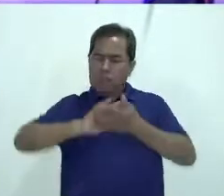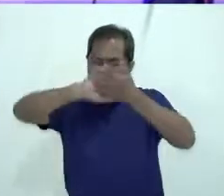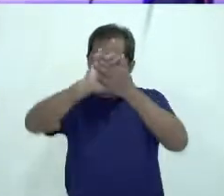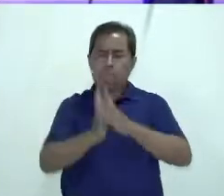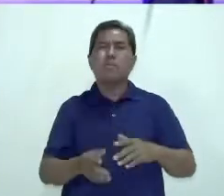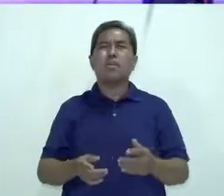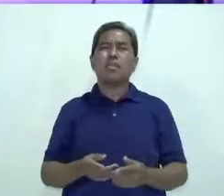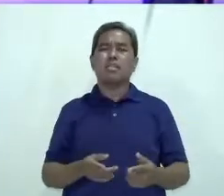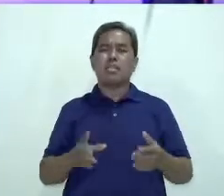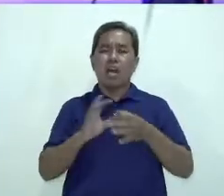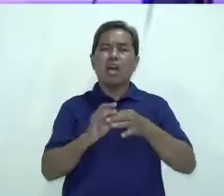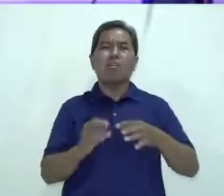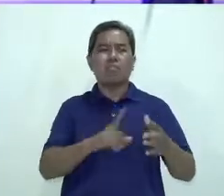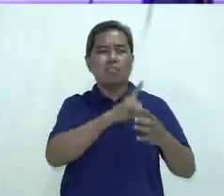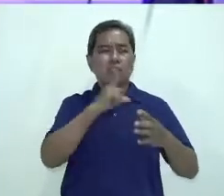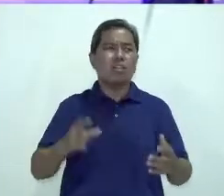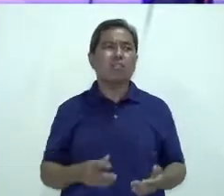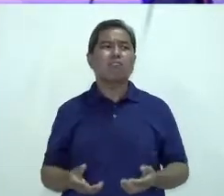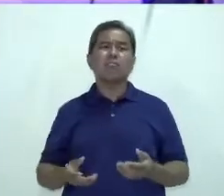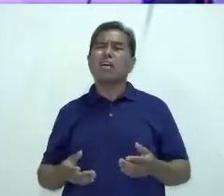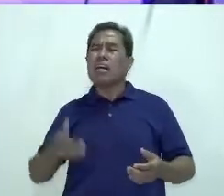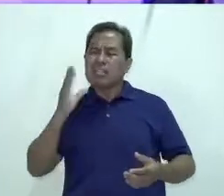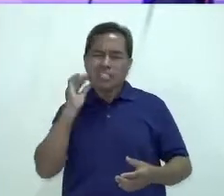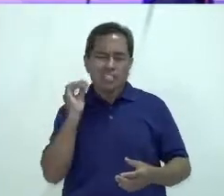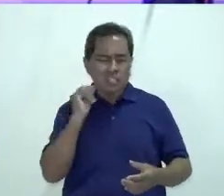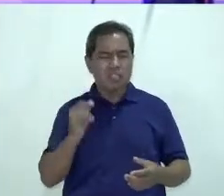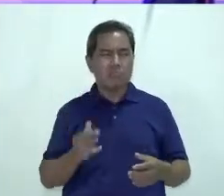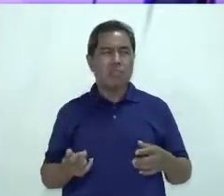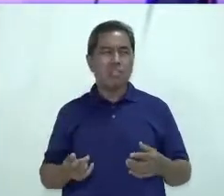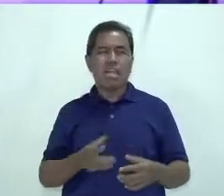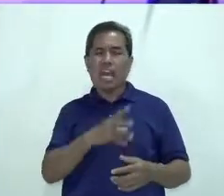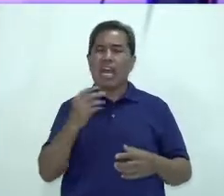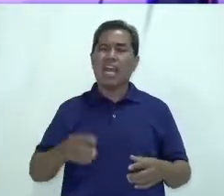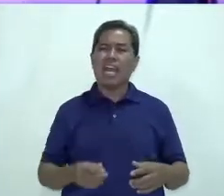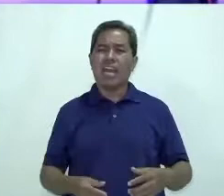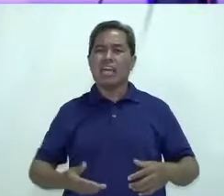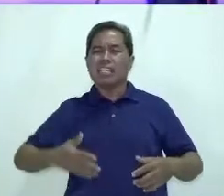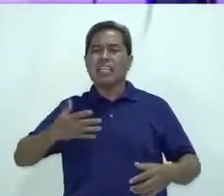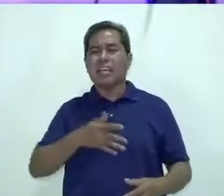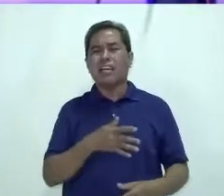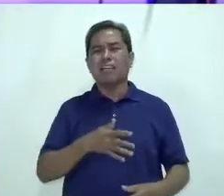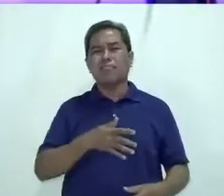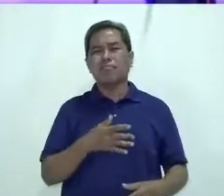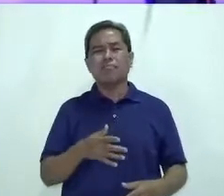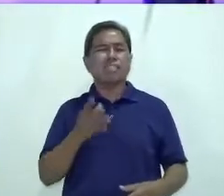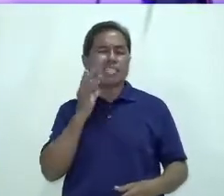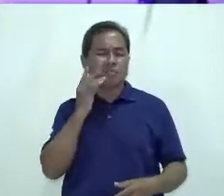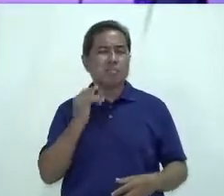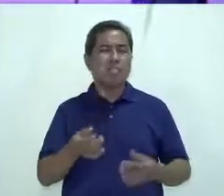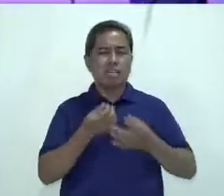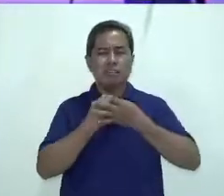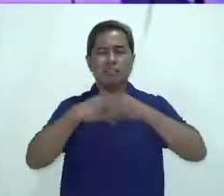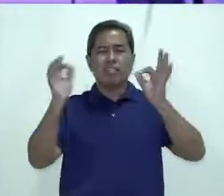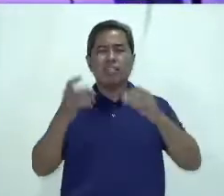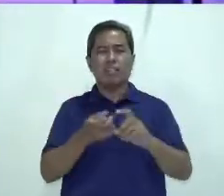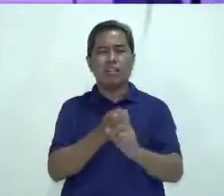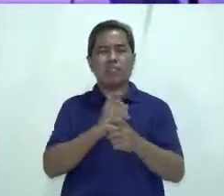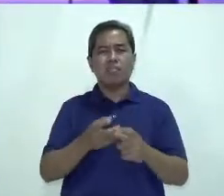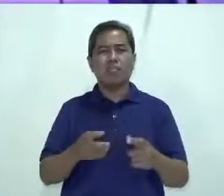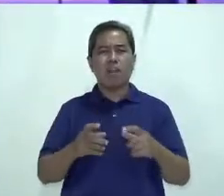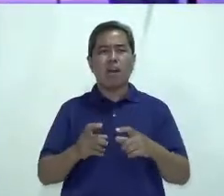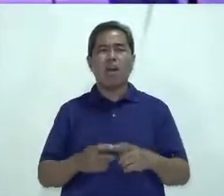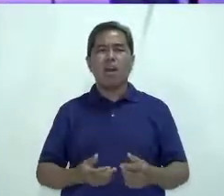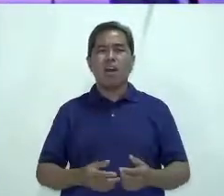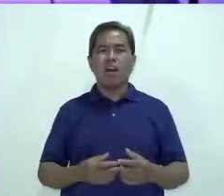this early morning. And he experienced freedom from this fear over his heart. We also thank